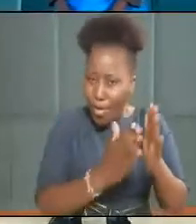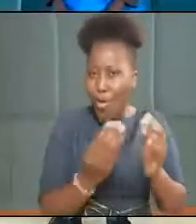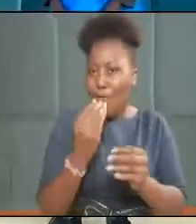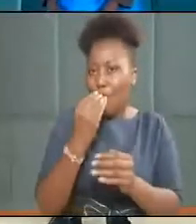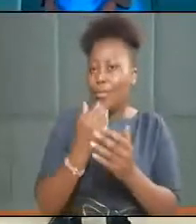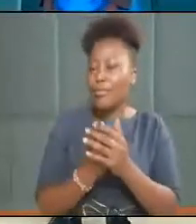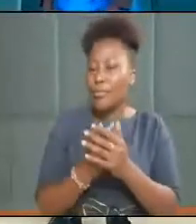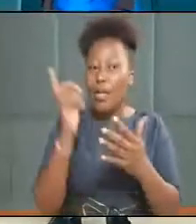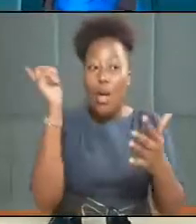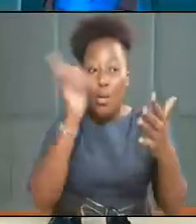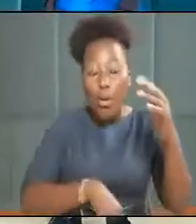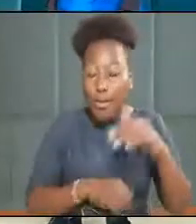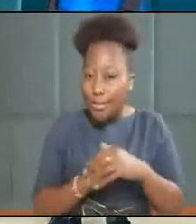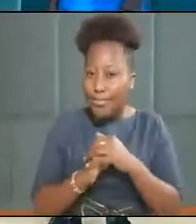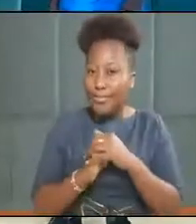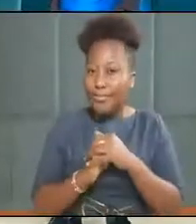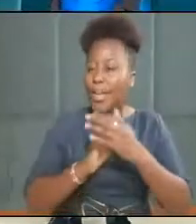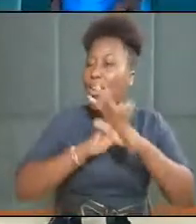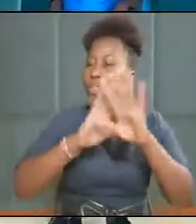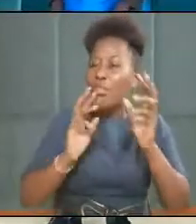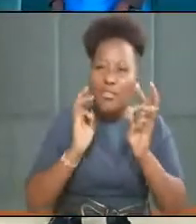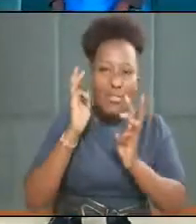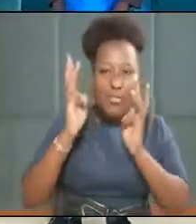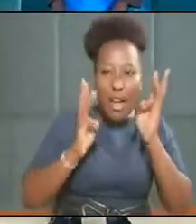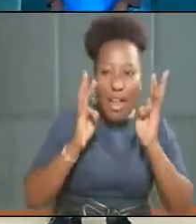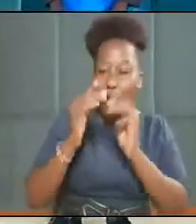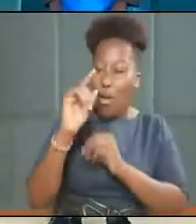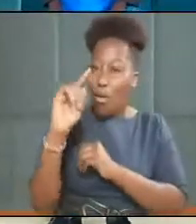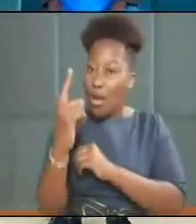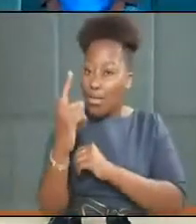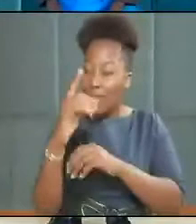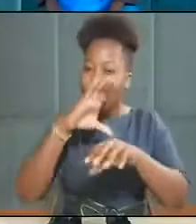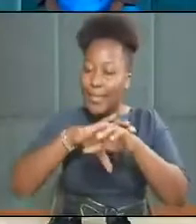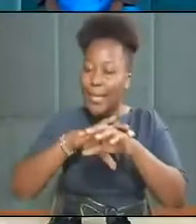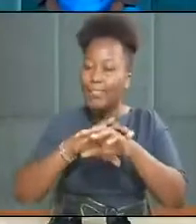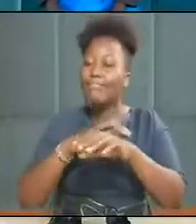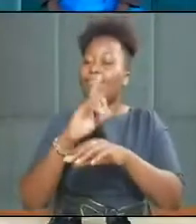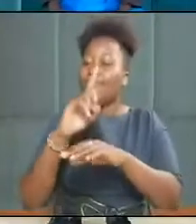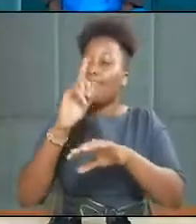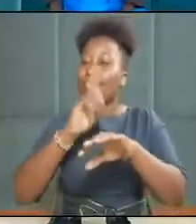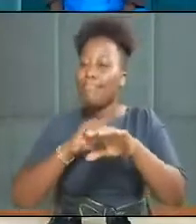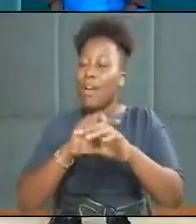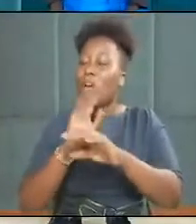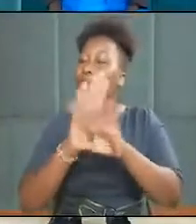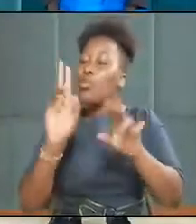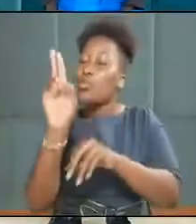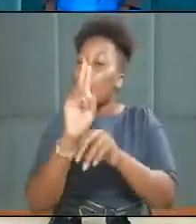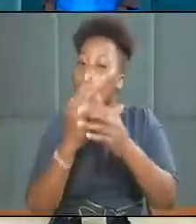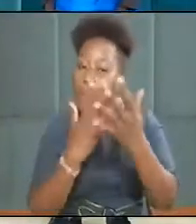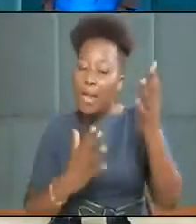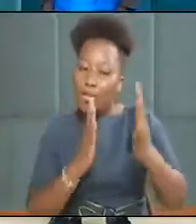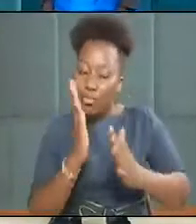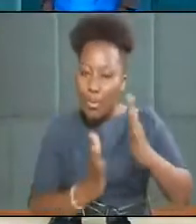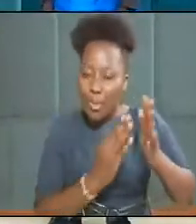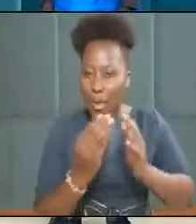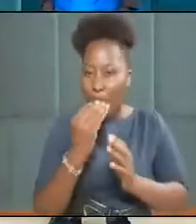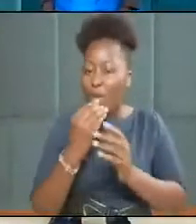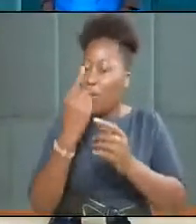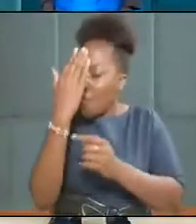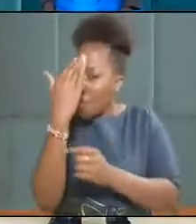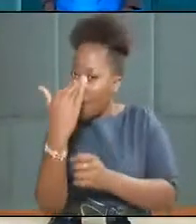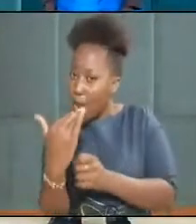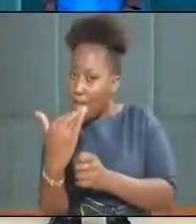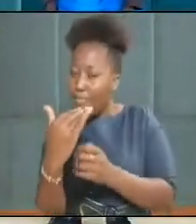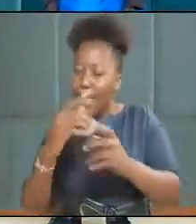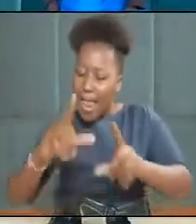food. What? Do not worry. One step at a time. I will not use blood to prepare food